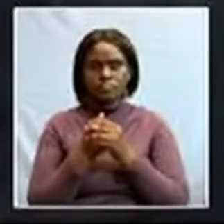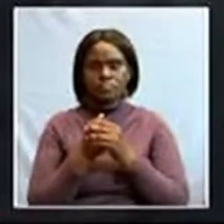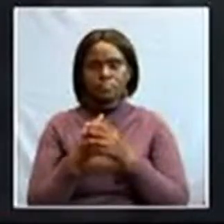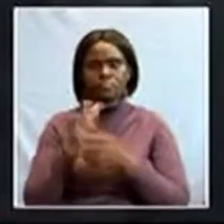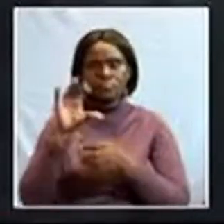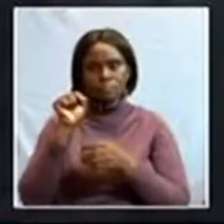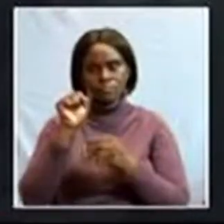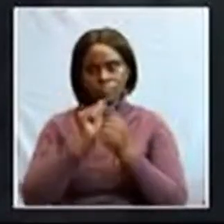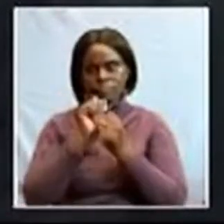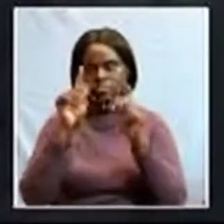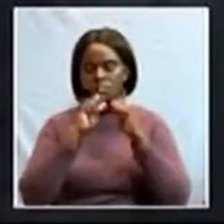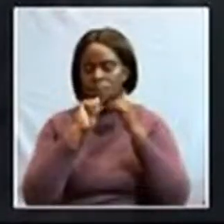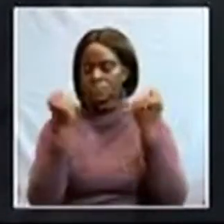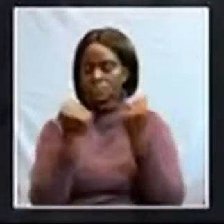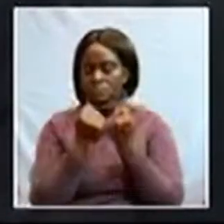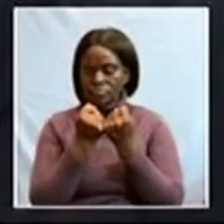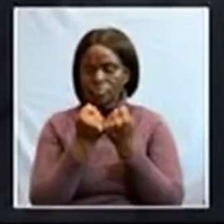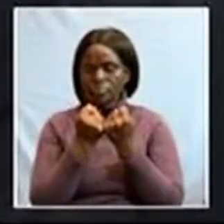CS and your team.